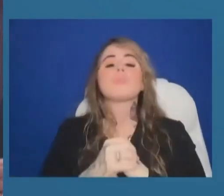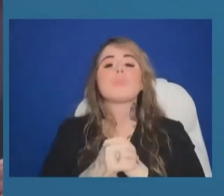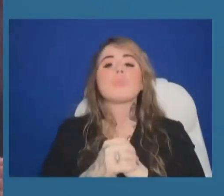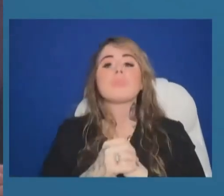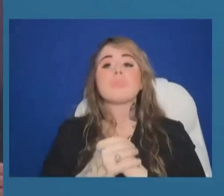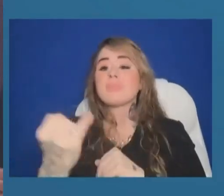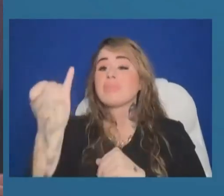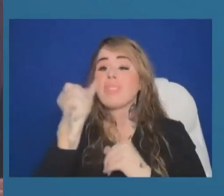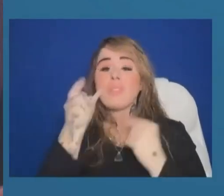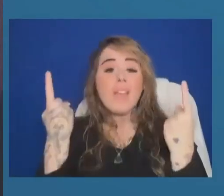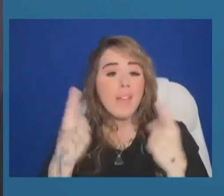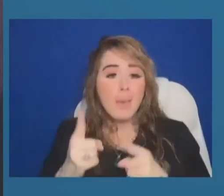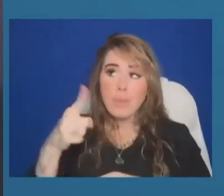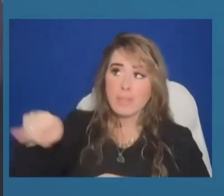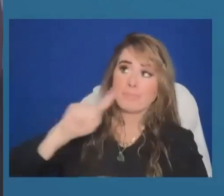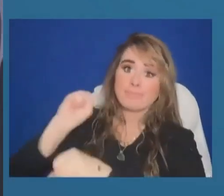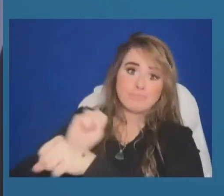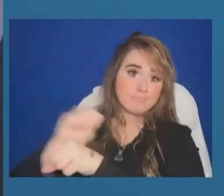that they are successful,